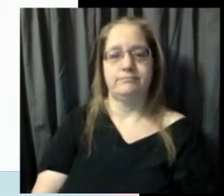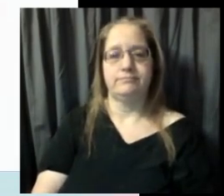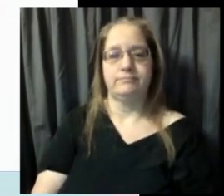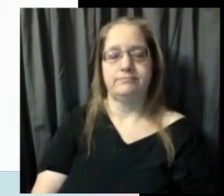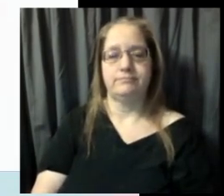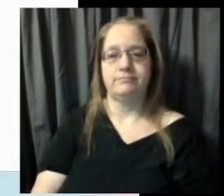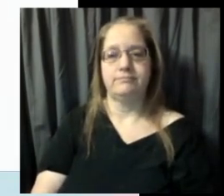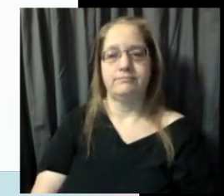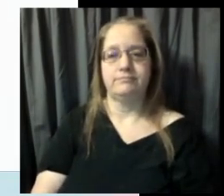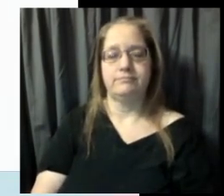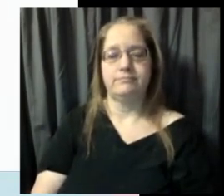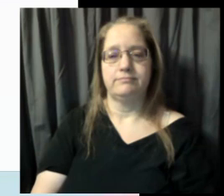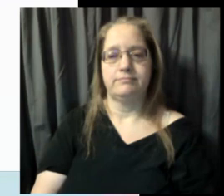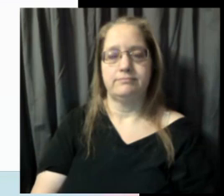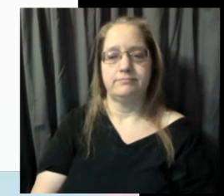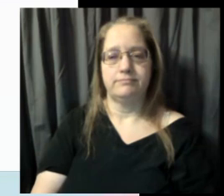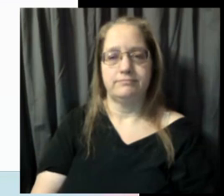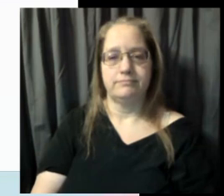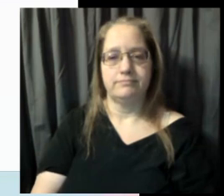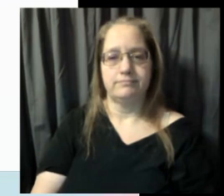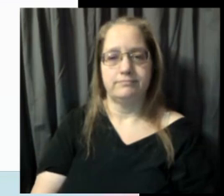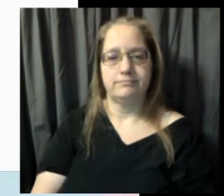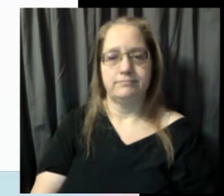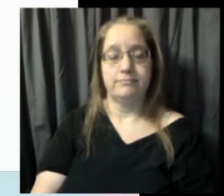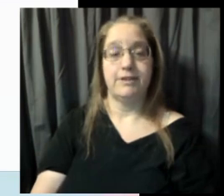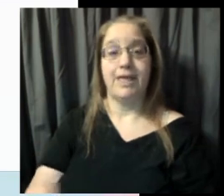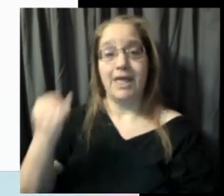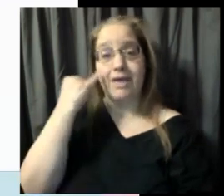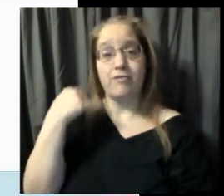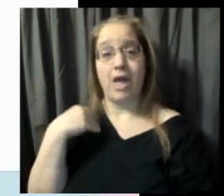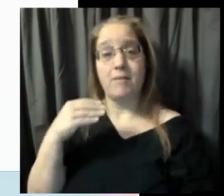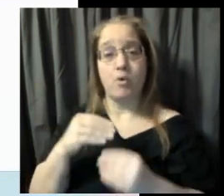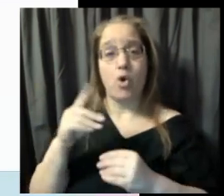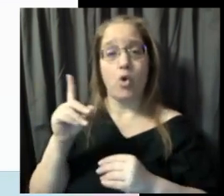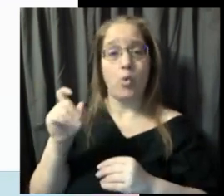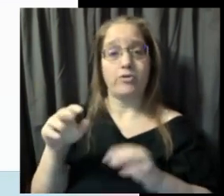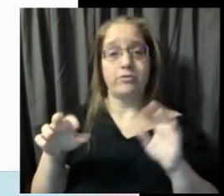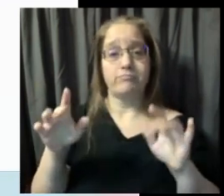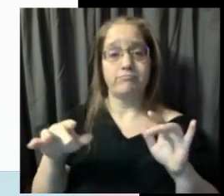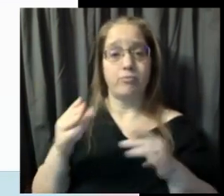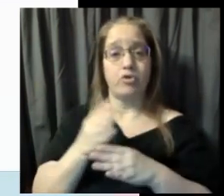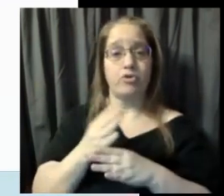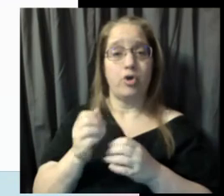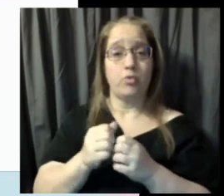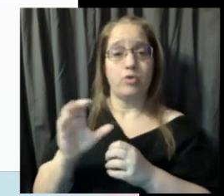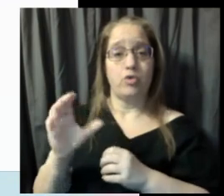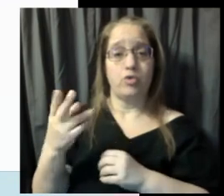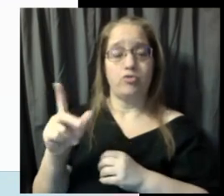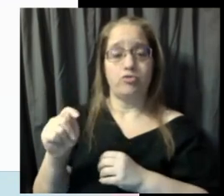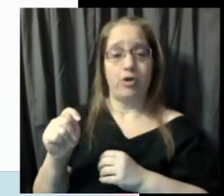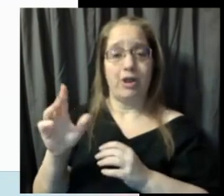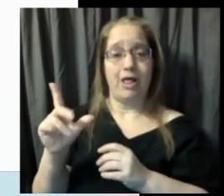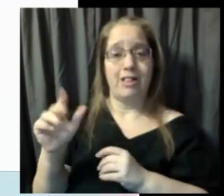Okay, I still encourage you, if you have more questions, to put them in the Q&A, and we have shared with you in the